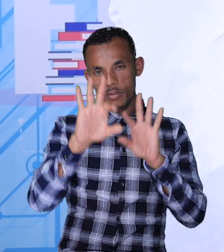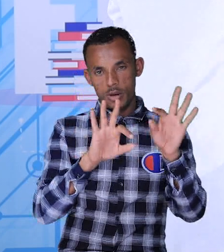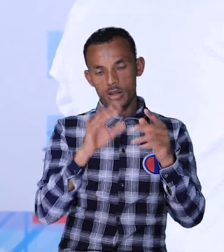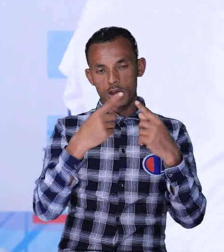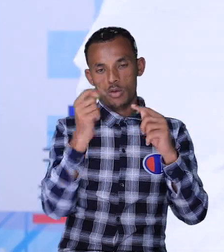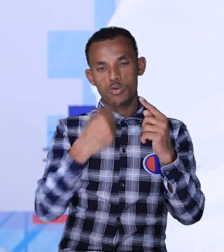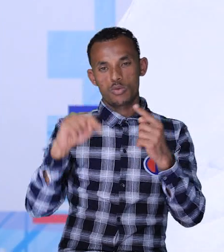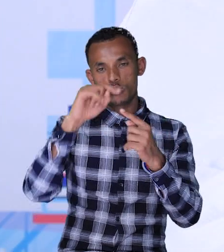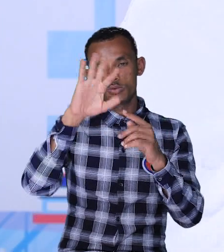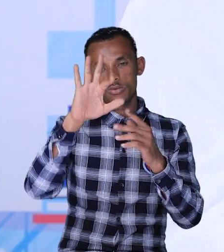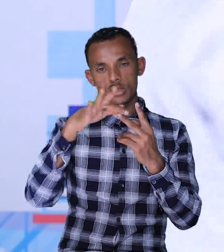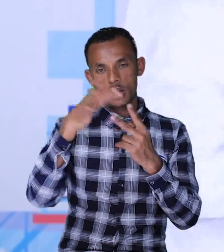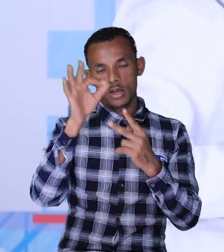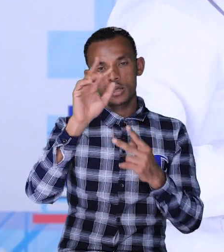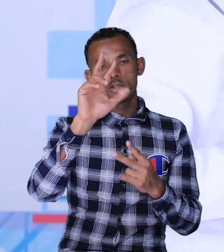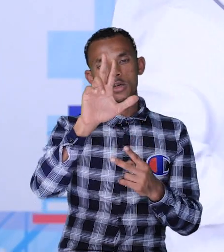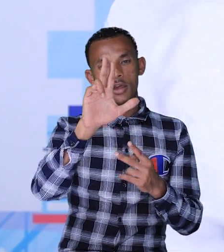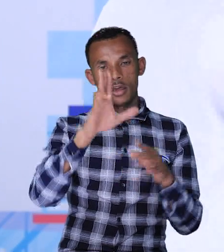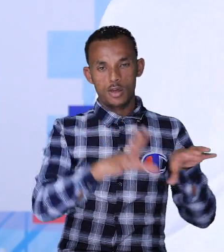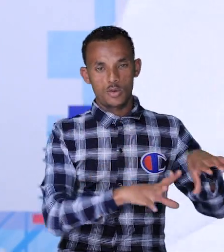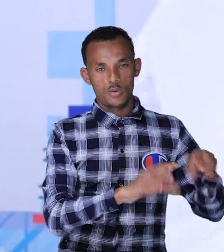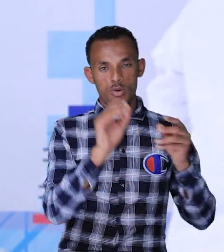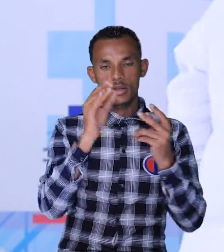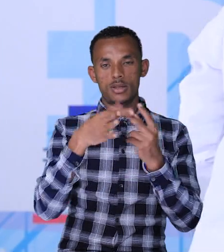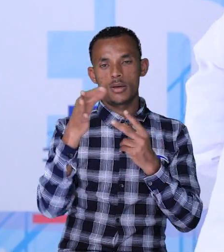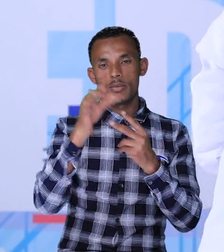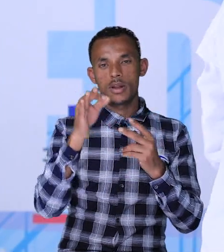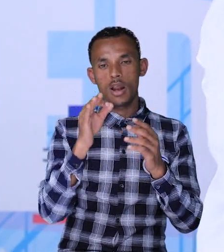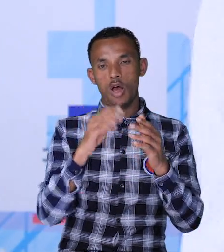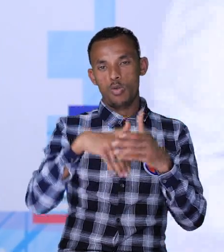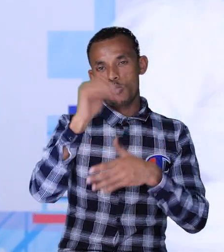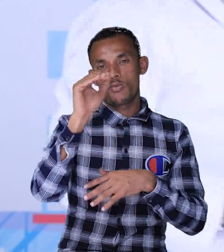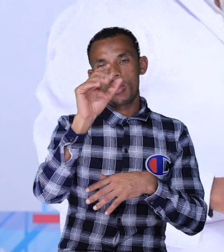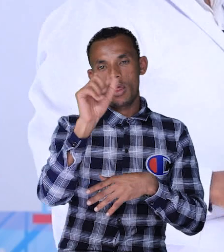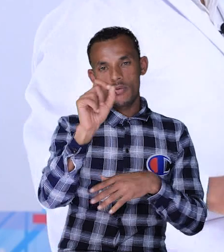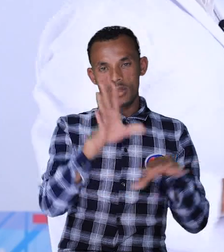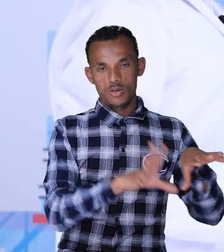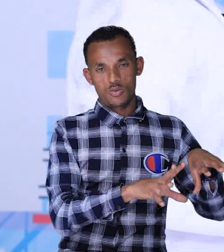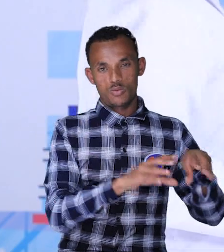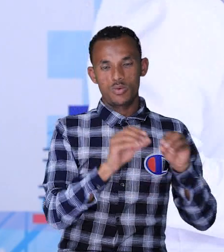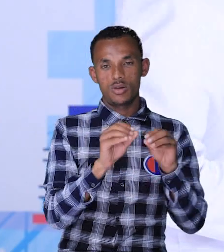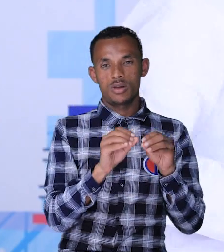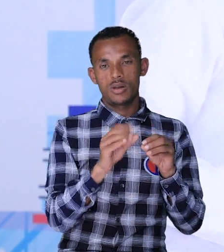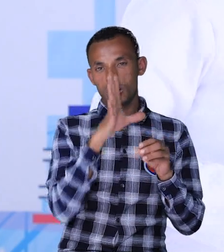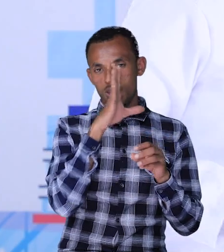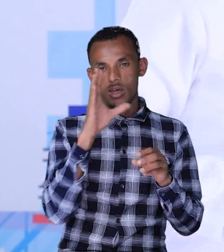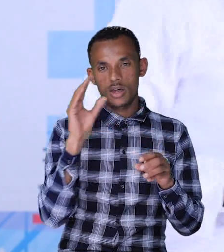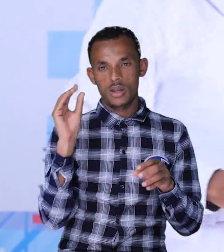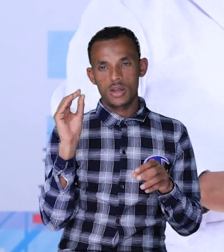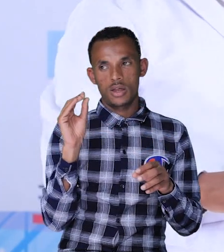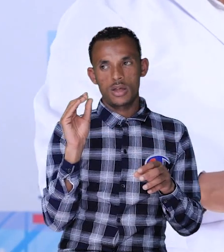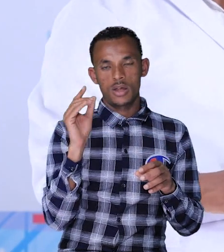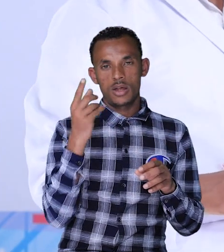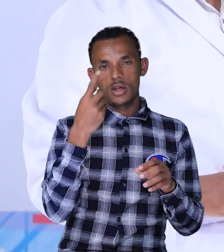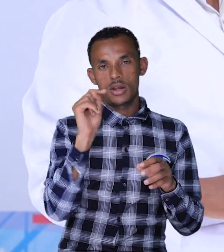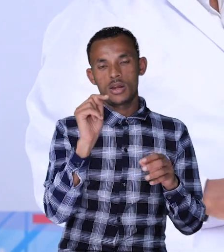select 3 student sample out of 11 students. And random